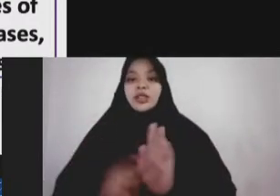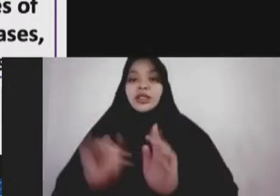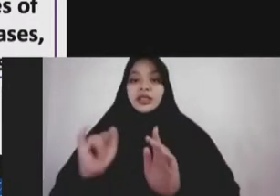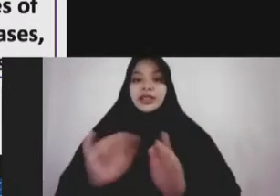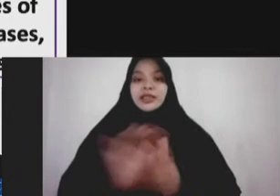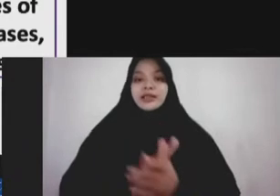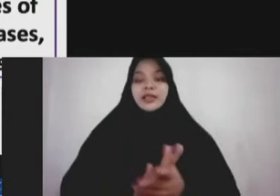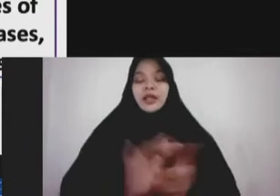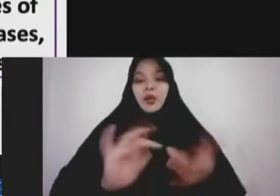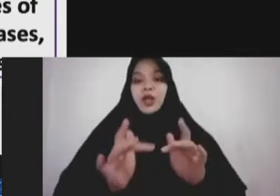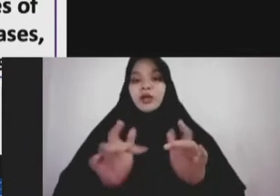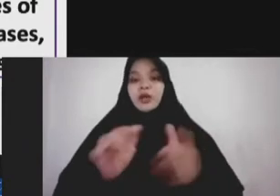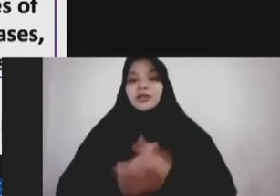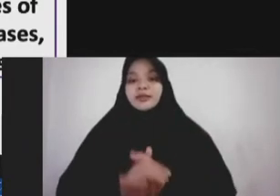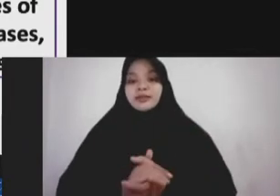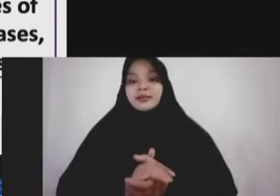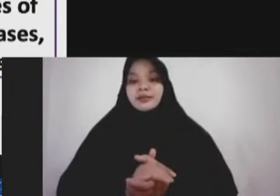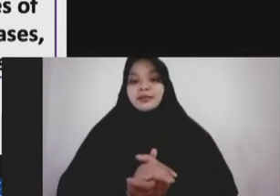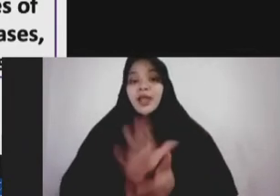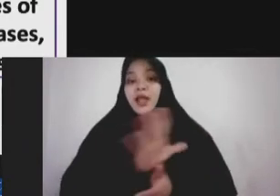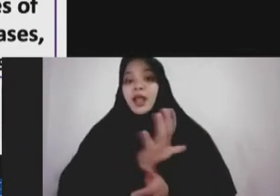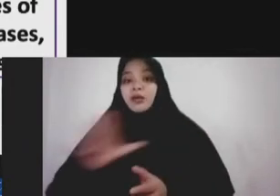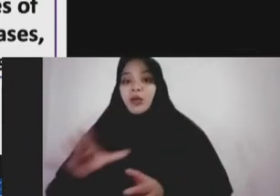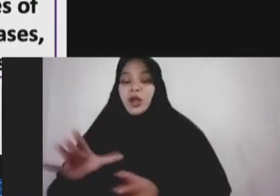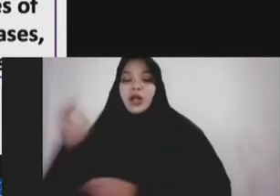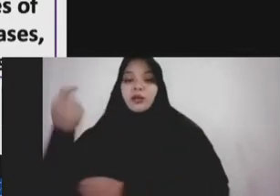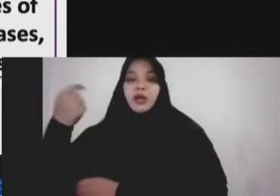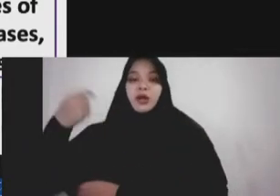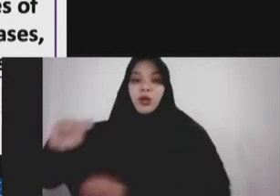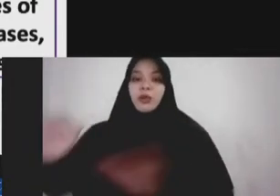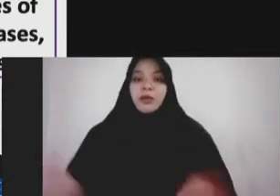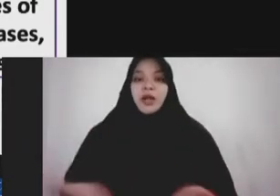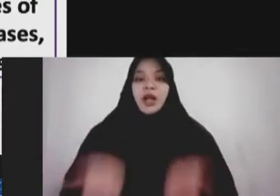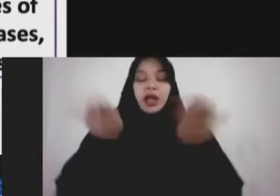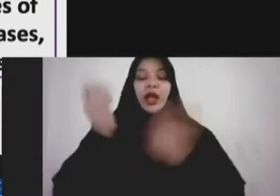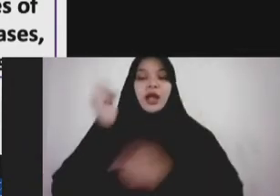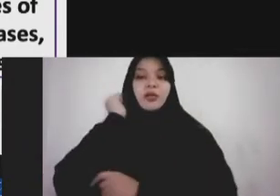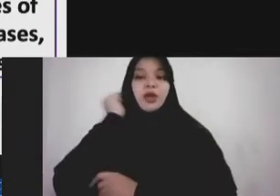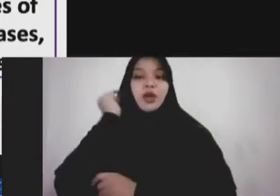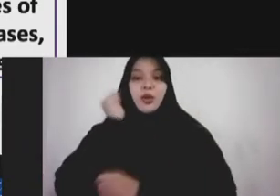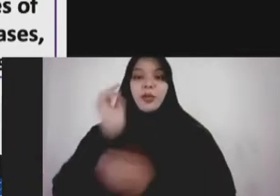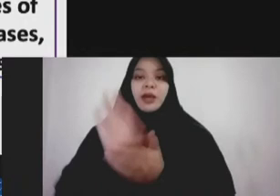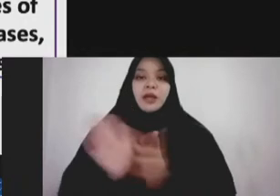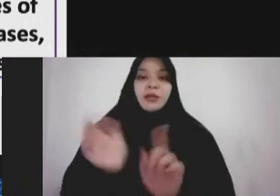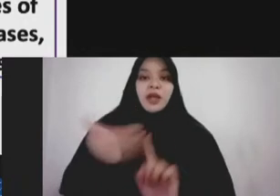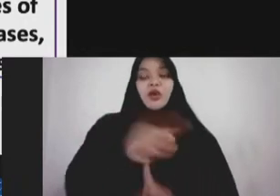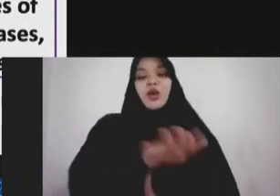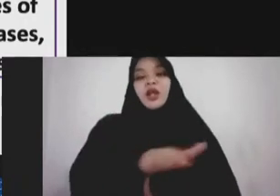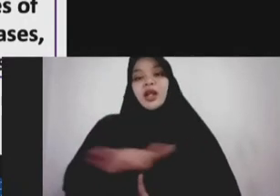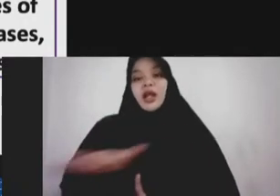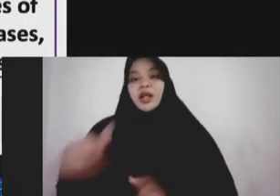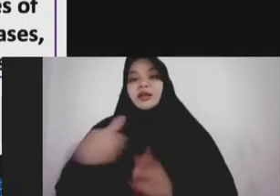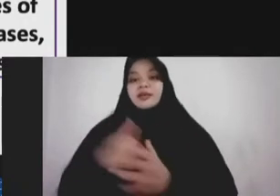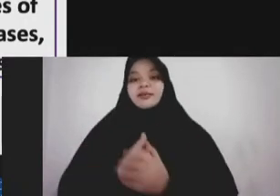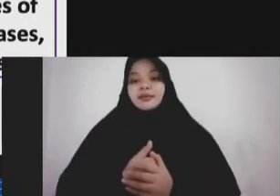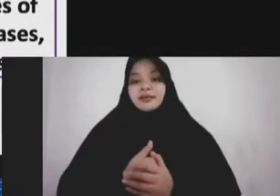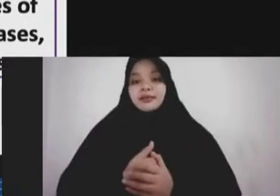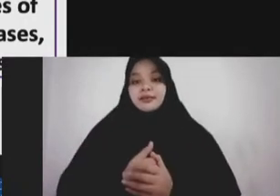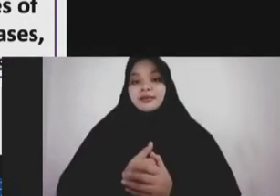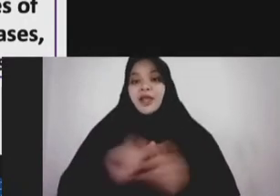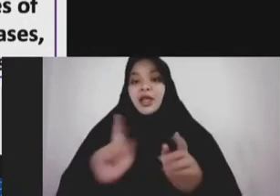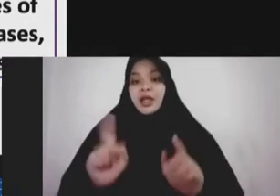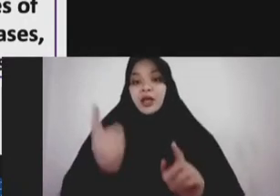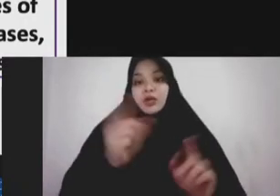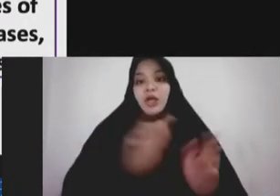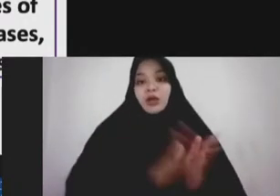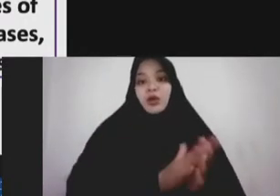the data that belongs to the Ministry of Women Empowerment and Child Protection, from January 1 to the December